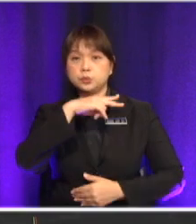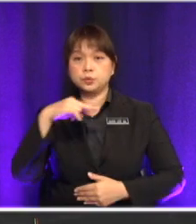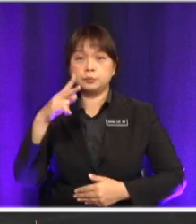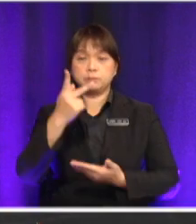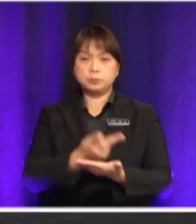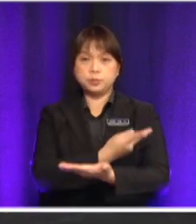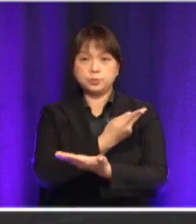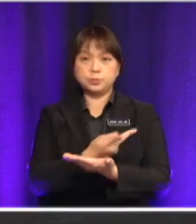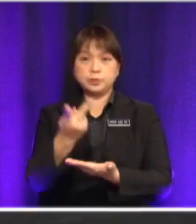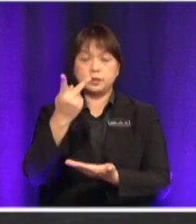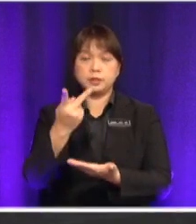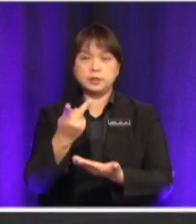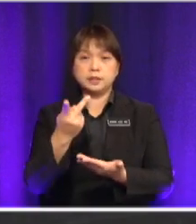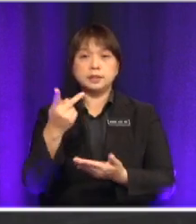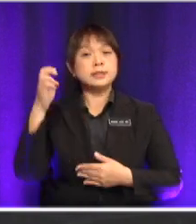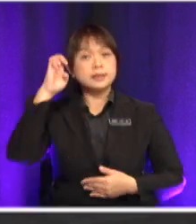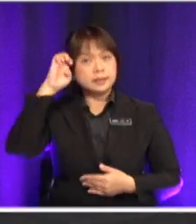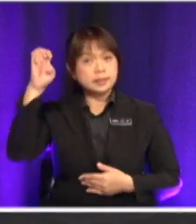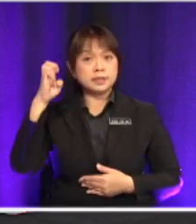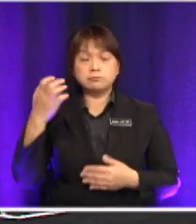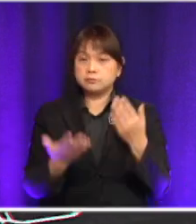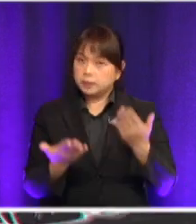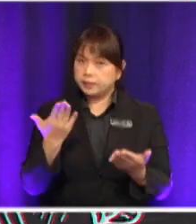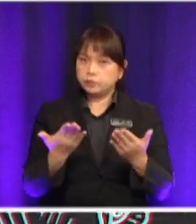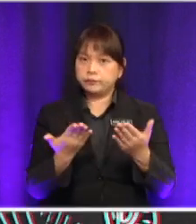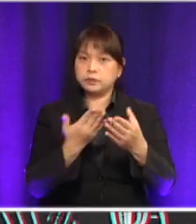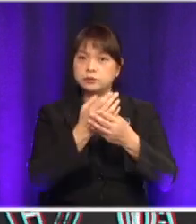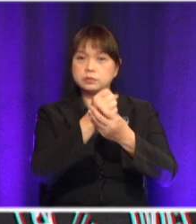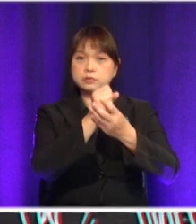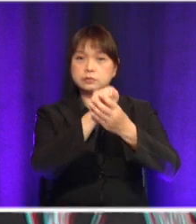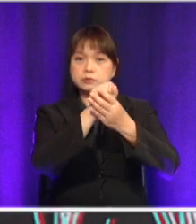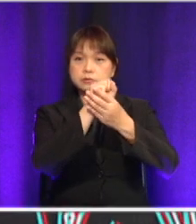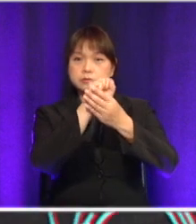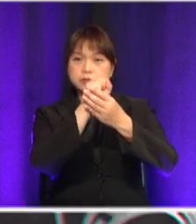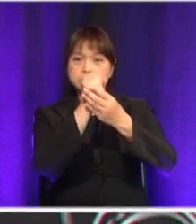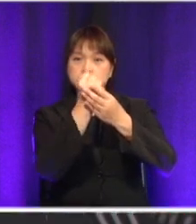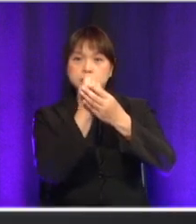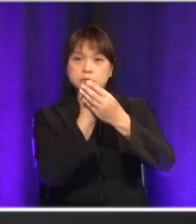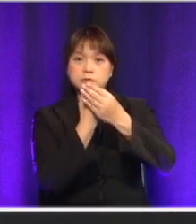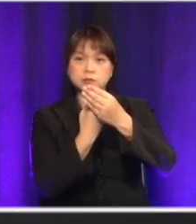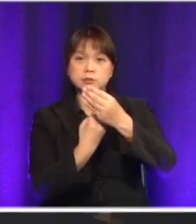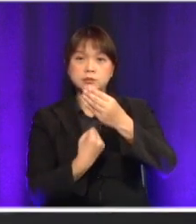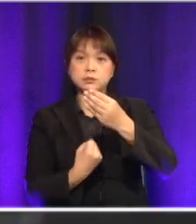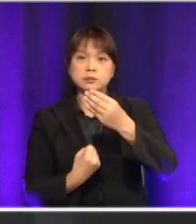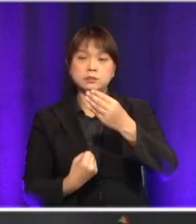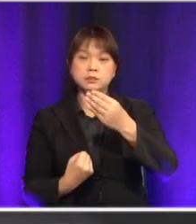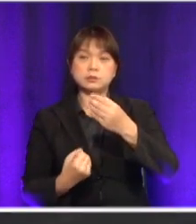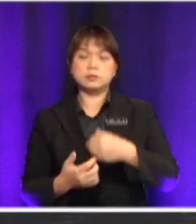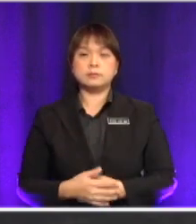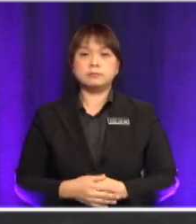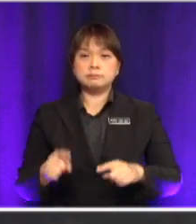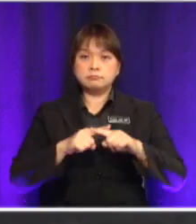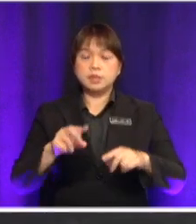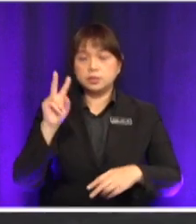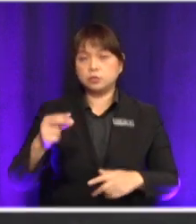would have drowned, all right, because the lifeguards did not notice him sinking. That's the only information he got in paragraph 4, as you can